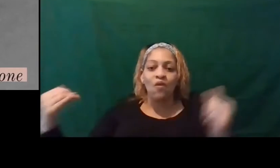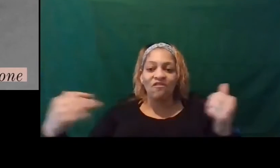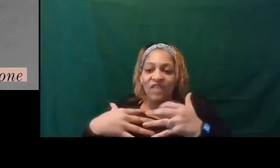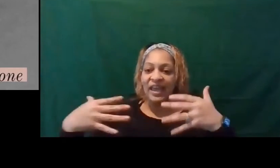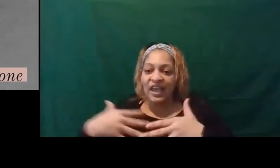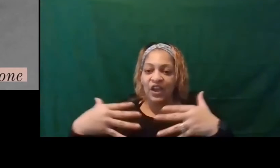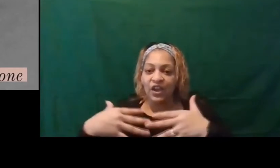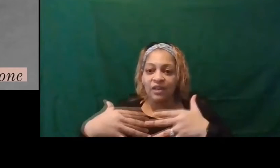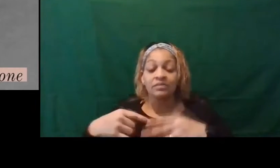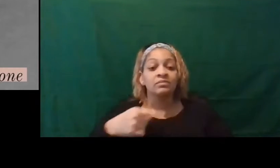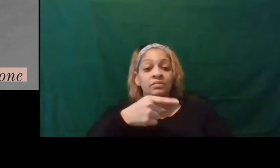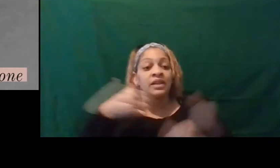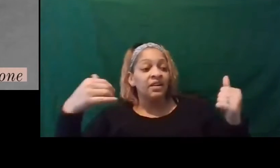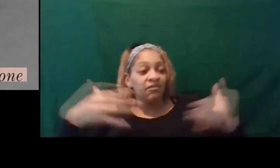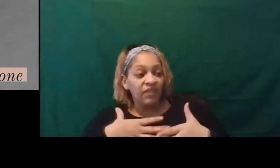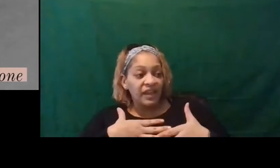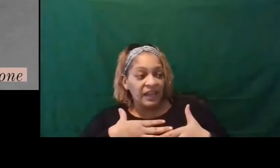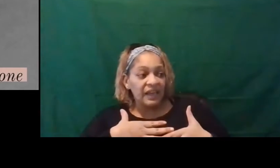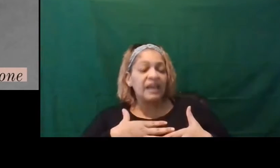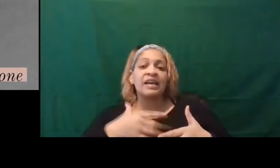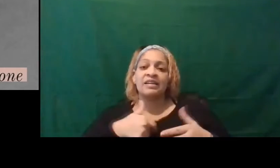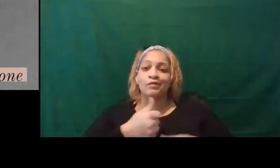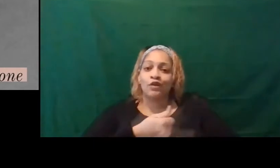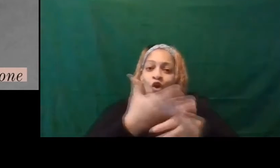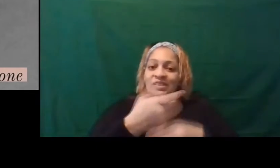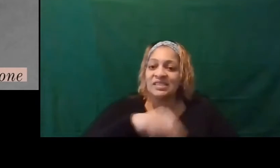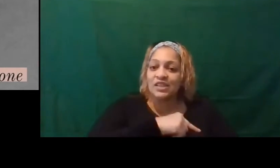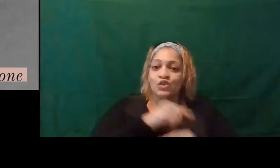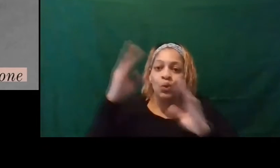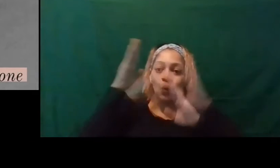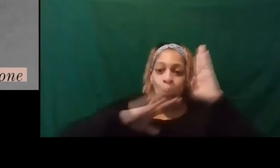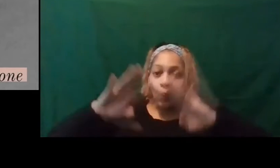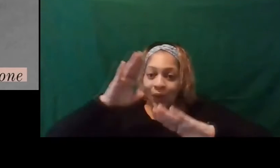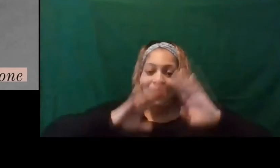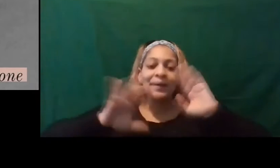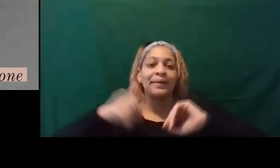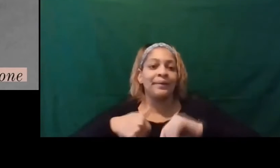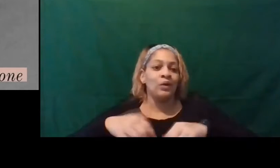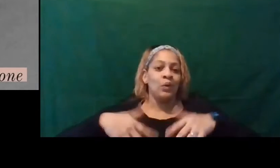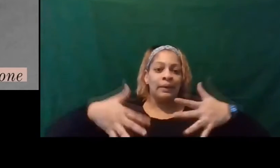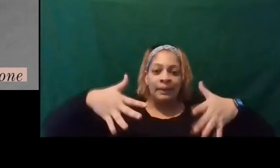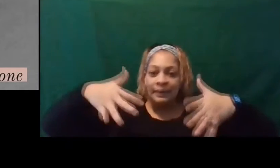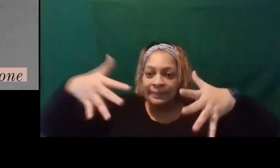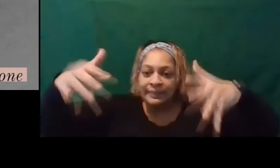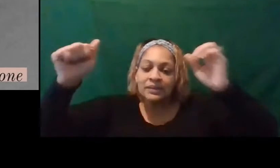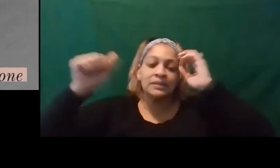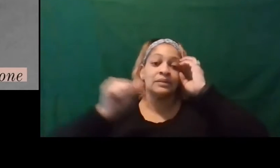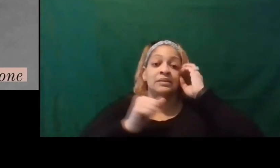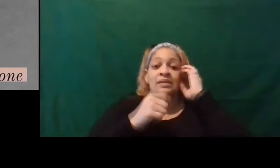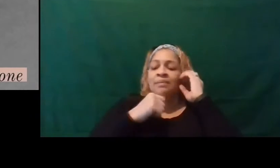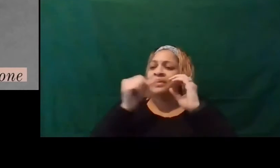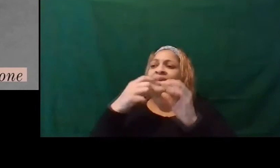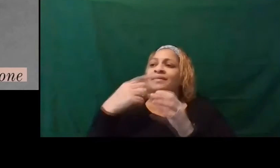about it. Fear is what causes us to worry. Fear is what causes us to be anxious. And I'm not talking about the anxiety, the kind of